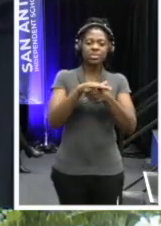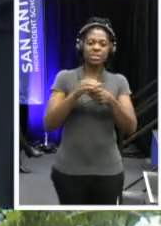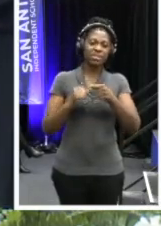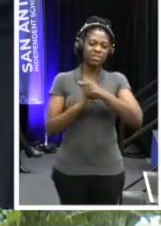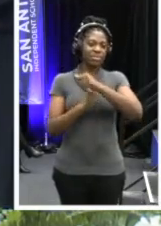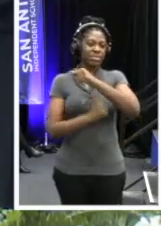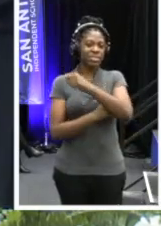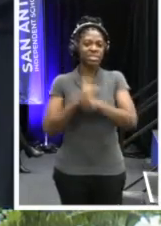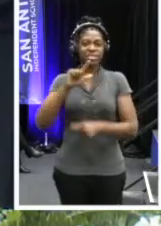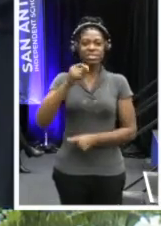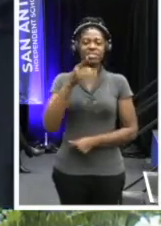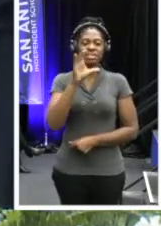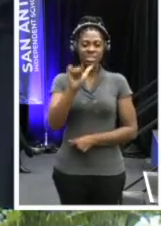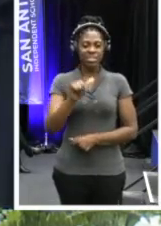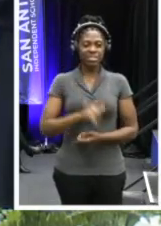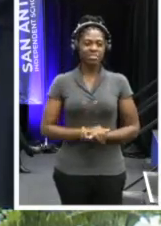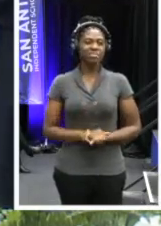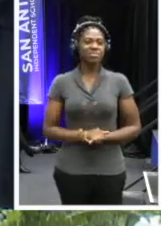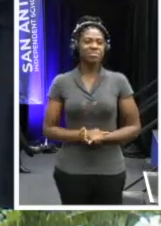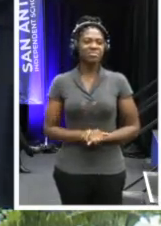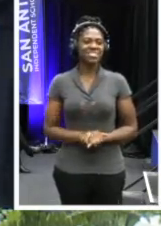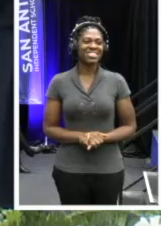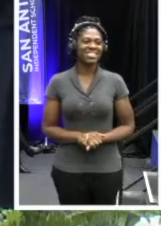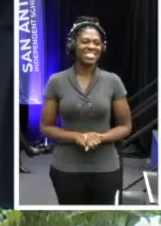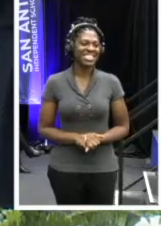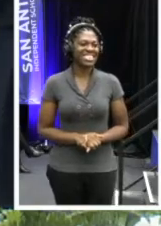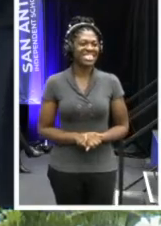Foundation Legacy Scholarship.